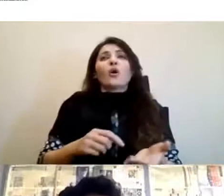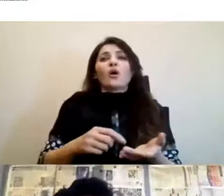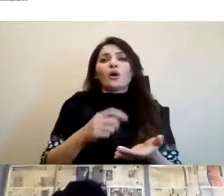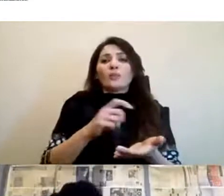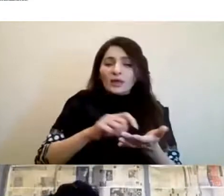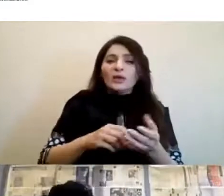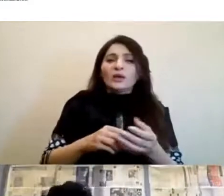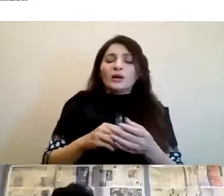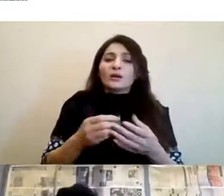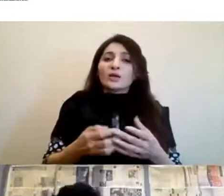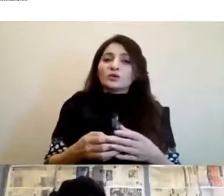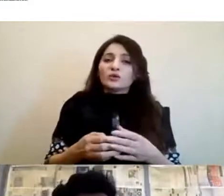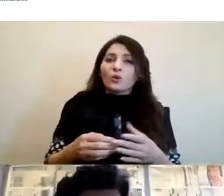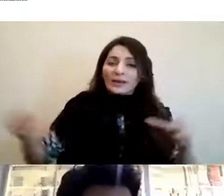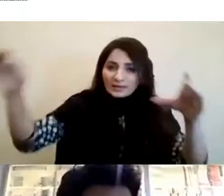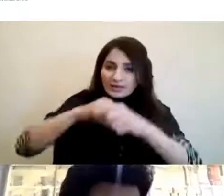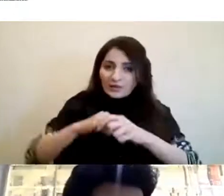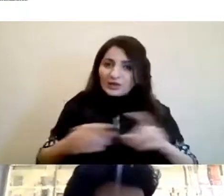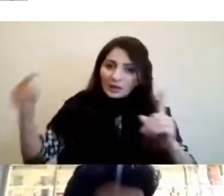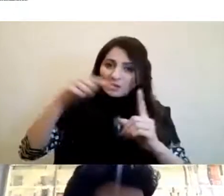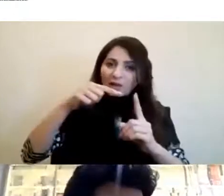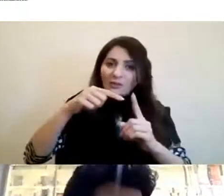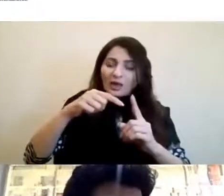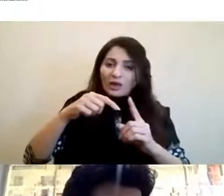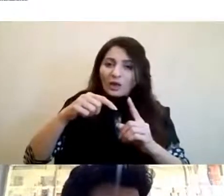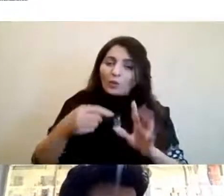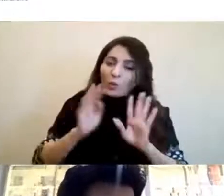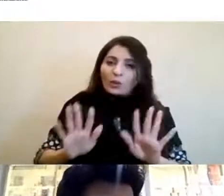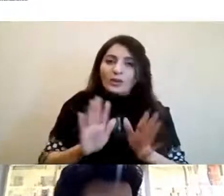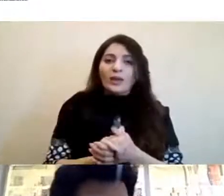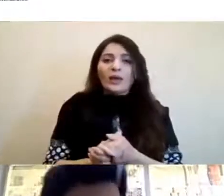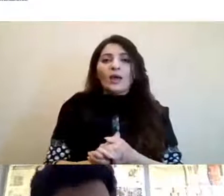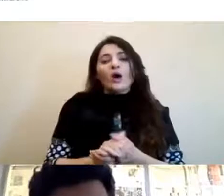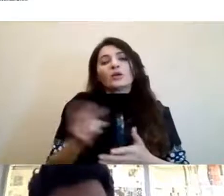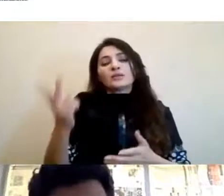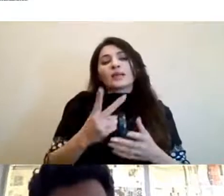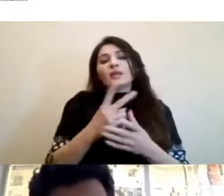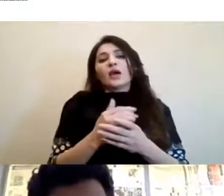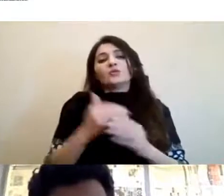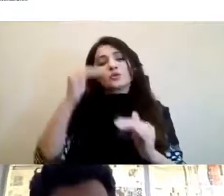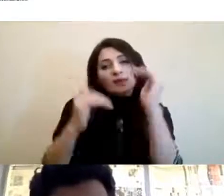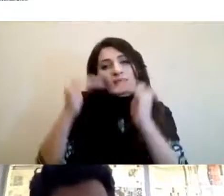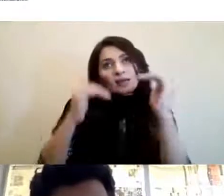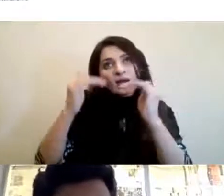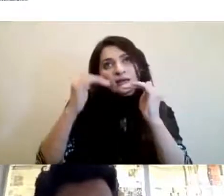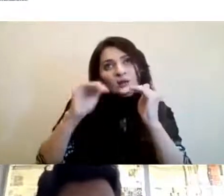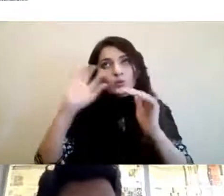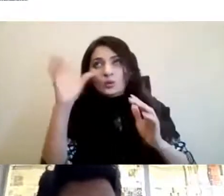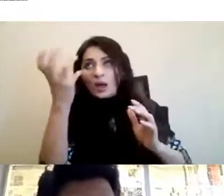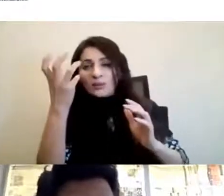So that is a good development. Secondly, I think a lot of standardization is happening internationally, which is more harmonized